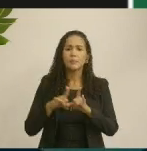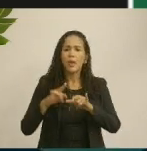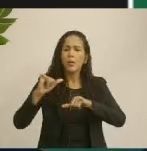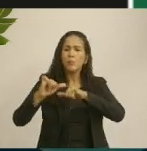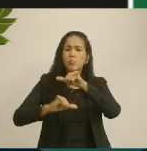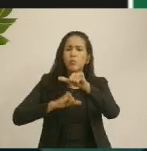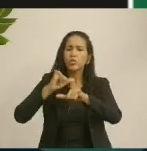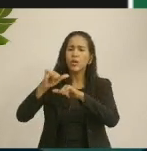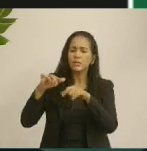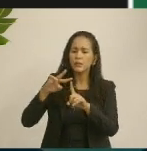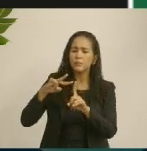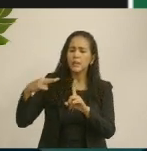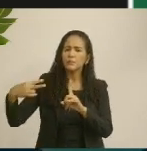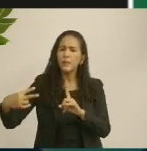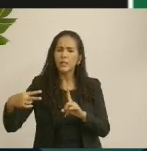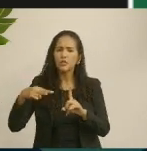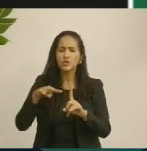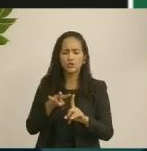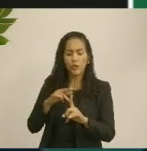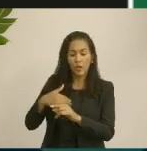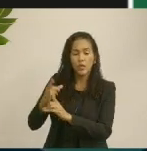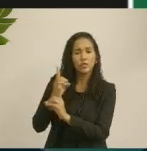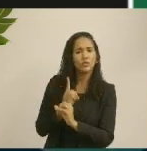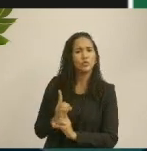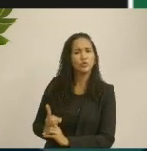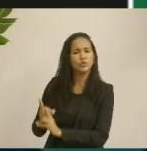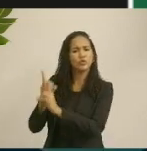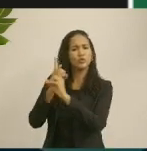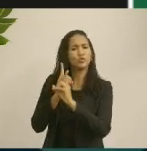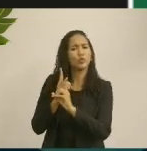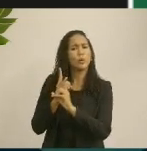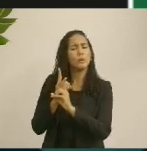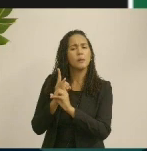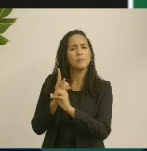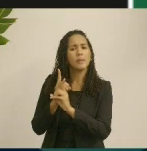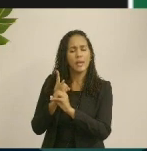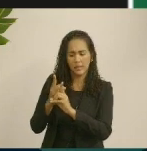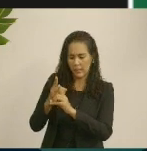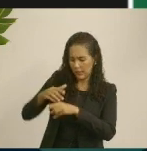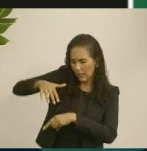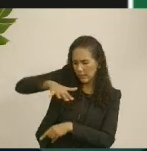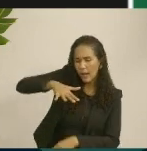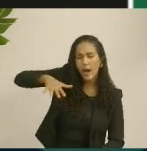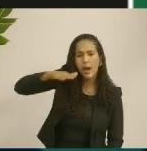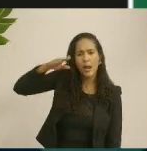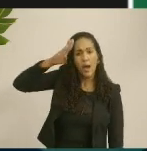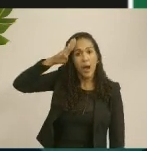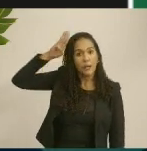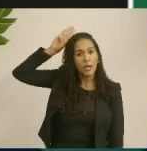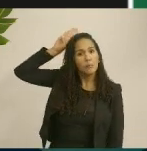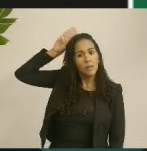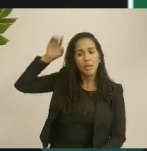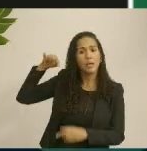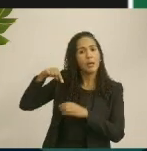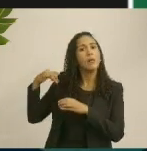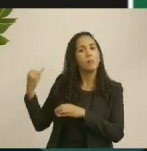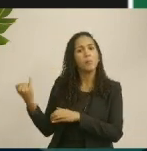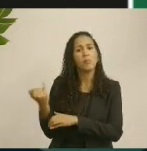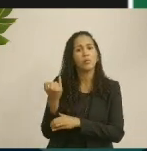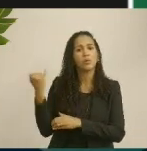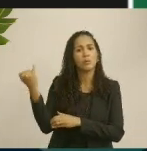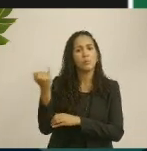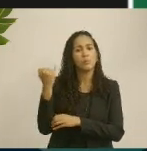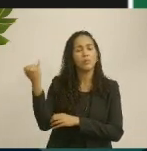from the academic settings are important, and more we are adapting